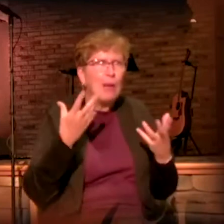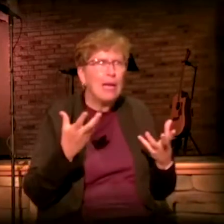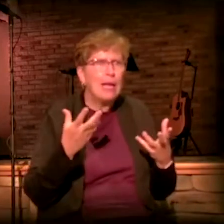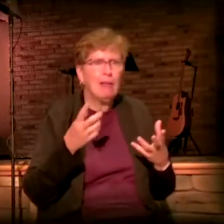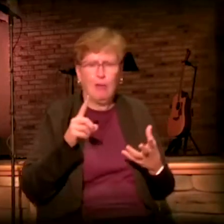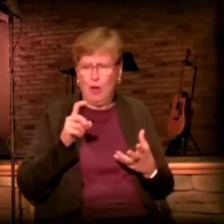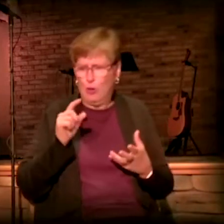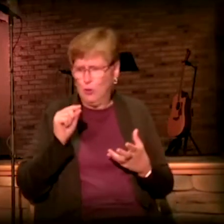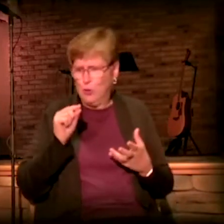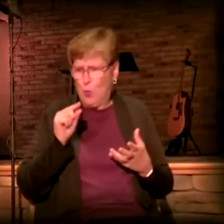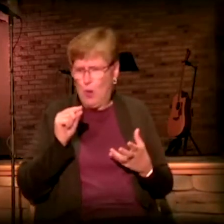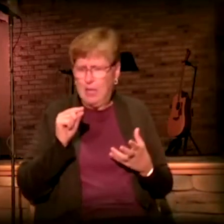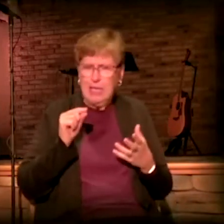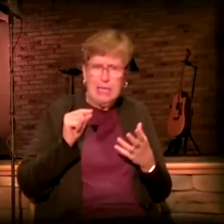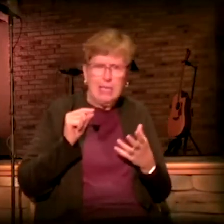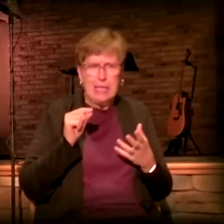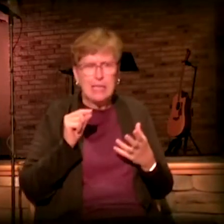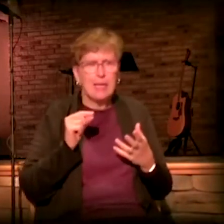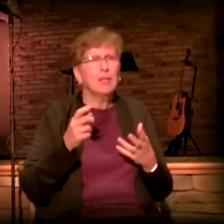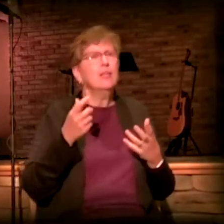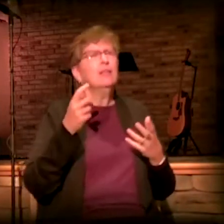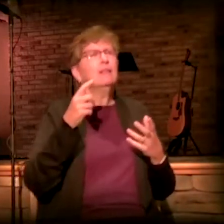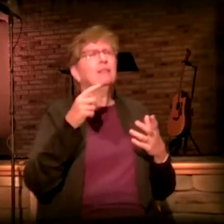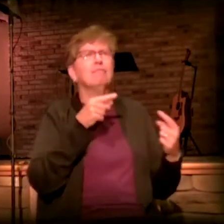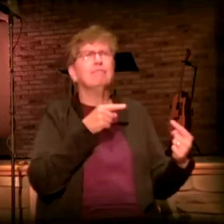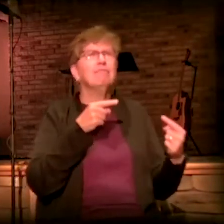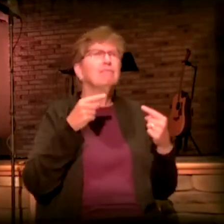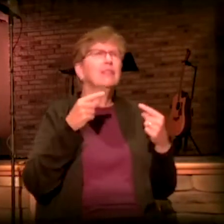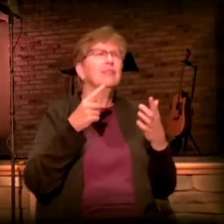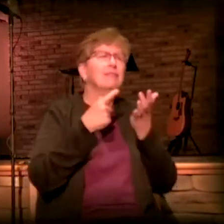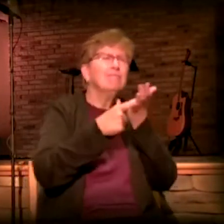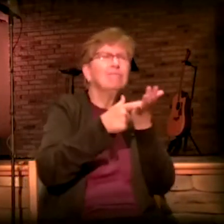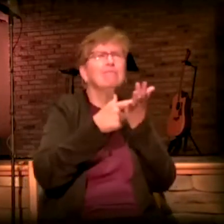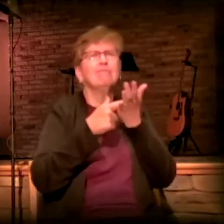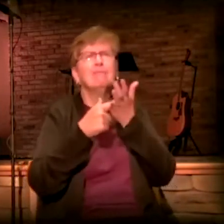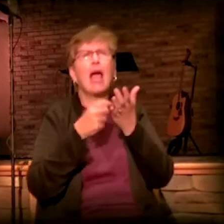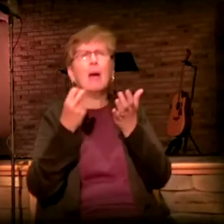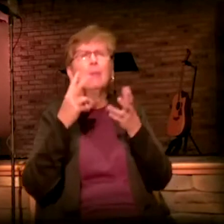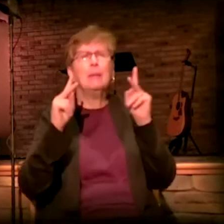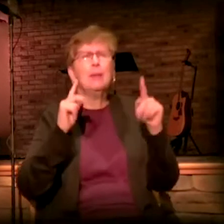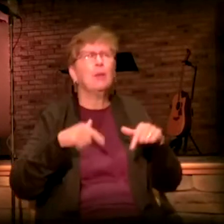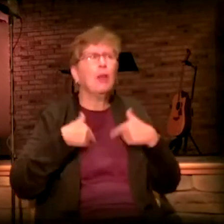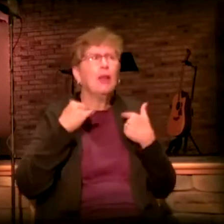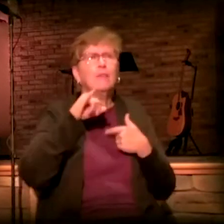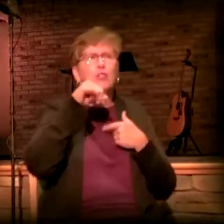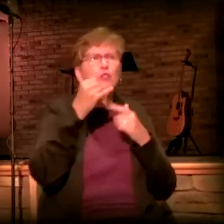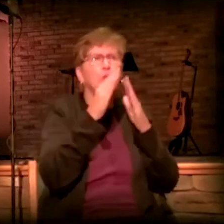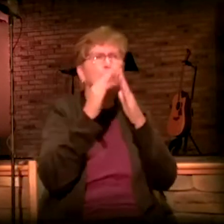Well, it's a lot of controversy as to how many people lived in the city of Jerusalem during this time.